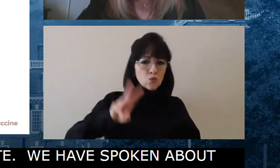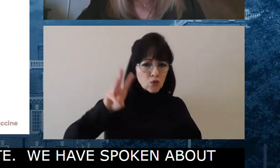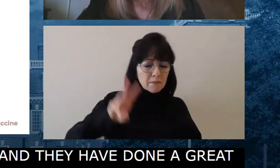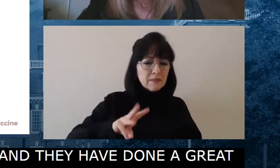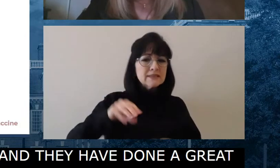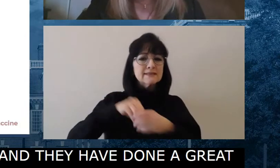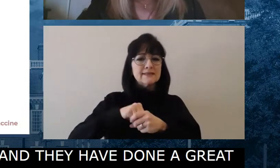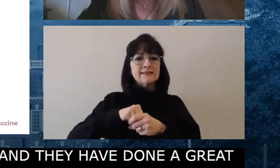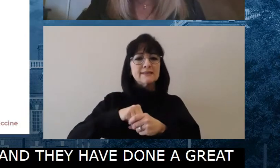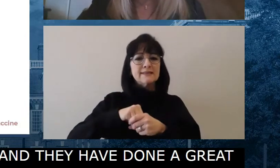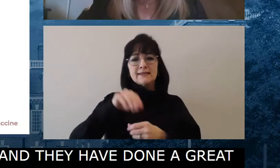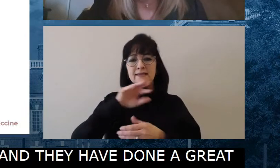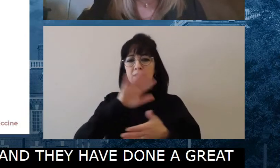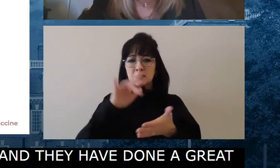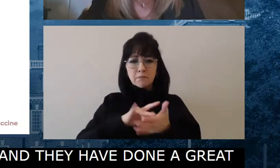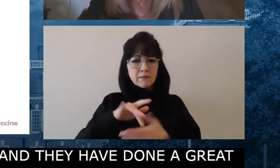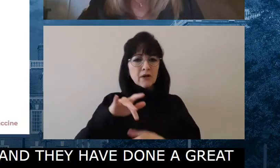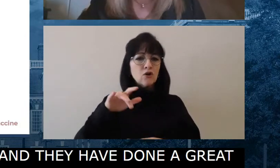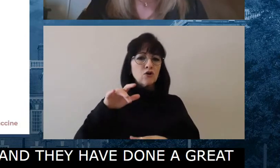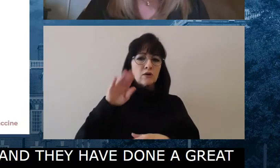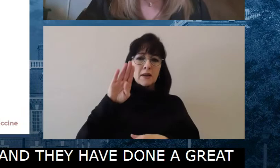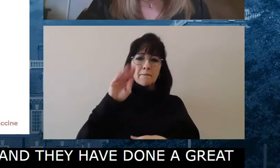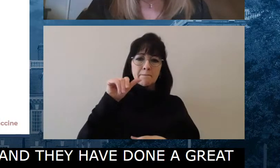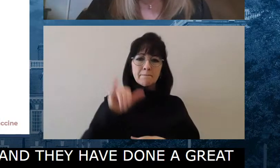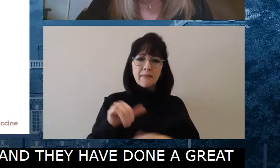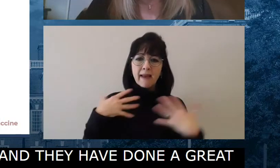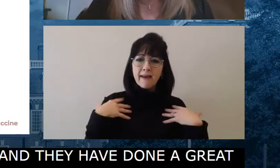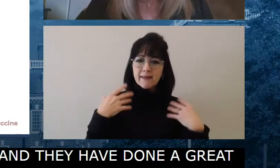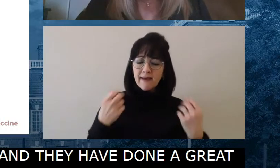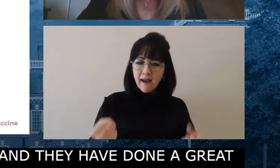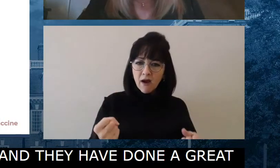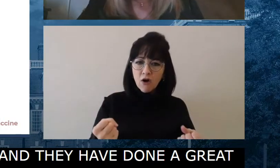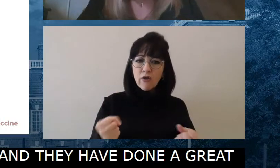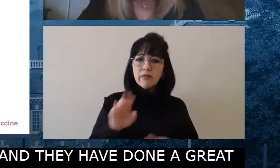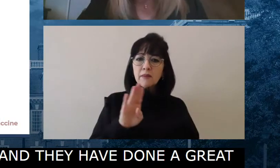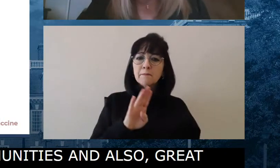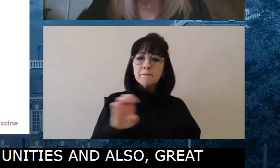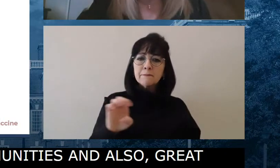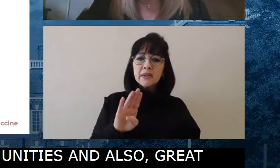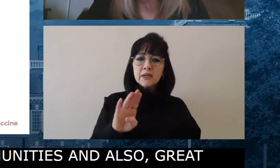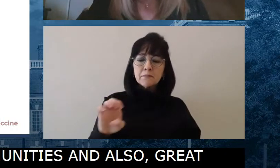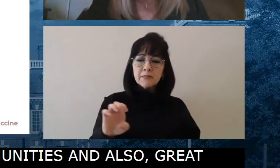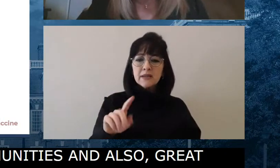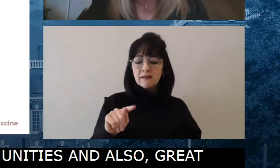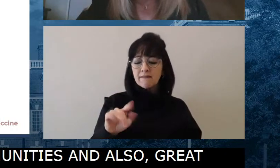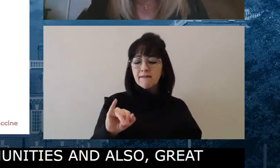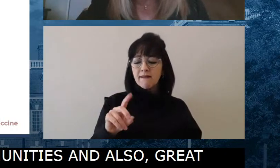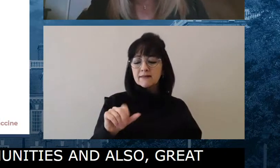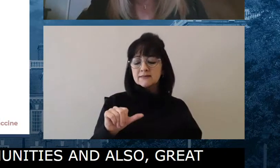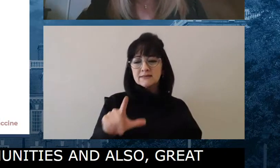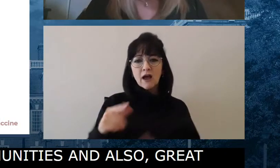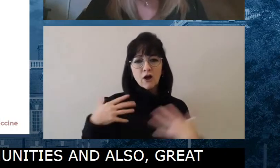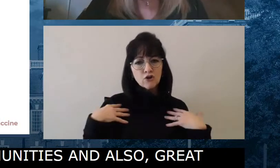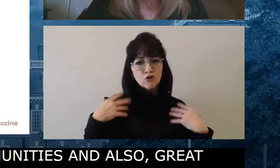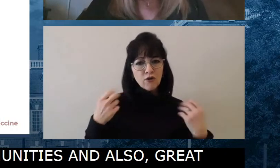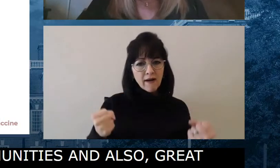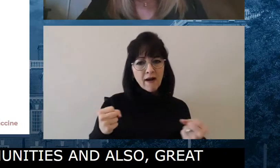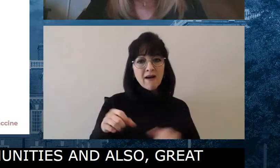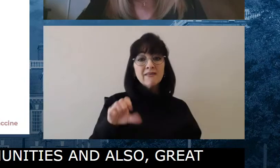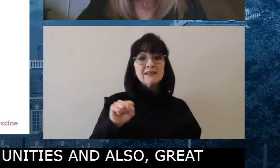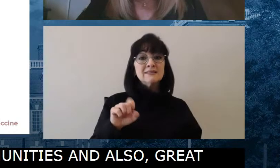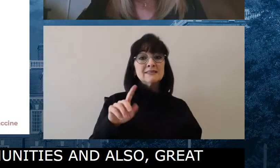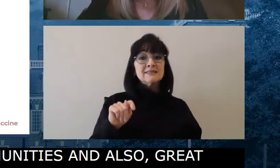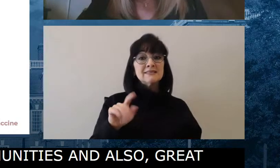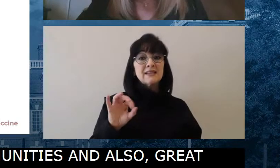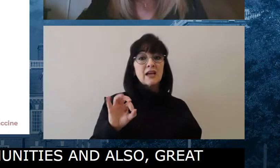hospital partners like Bay Health and BB and Tidal Health, St. Francis as well. And so with